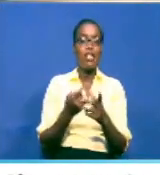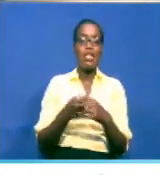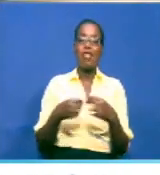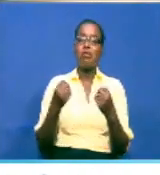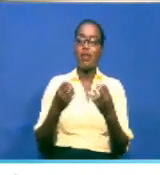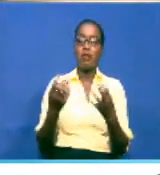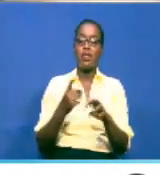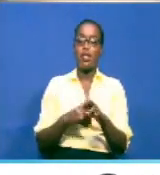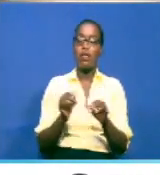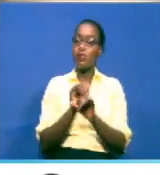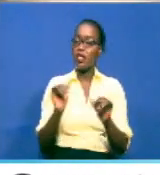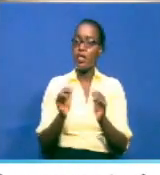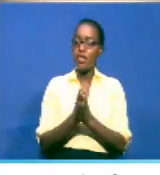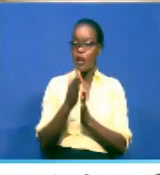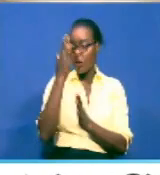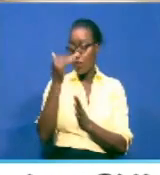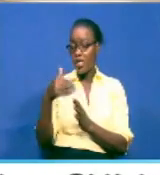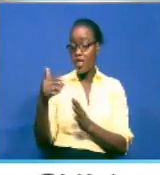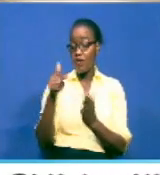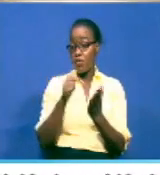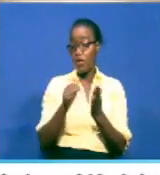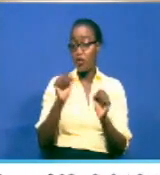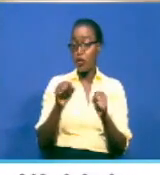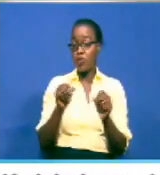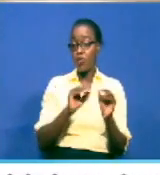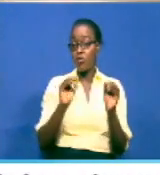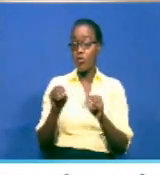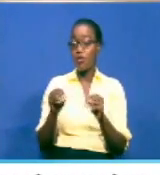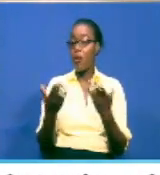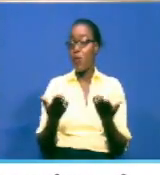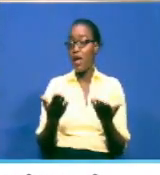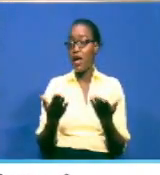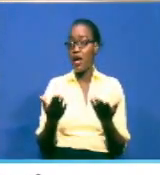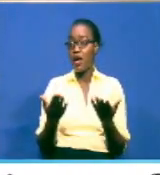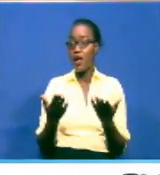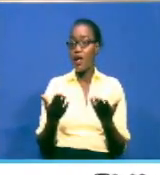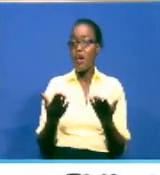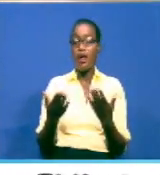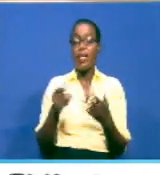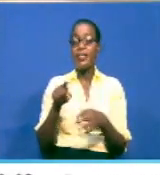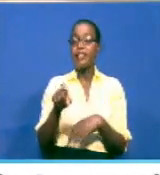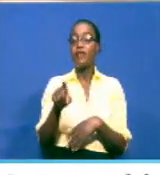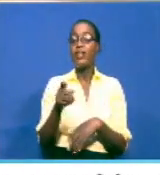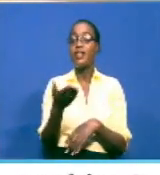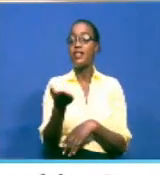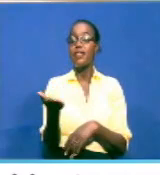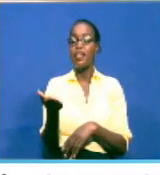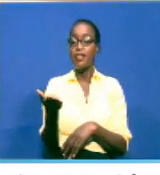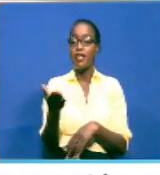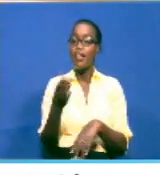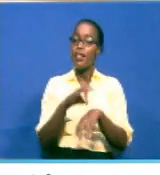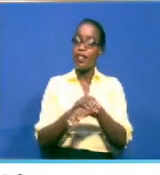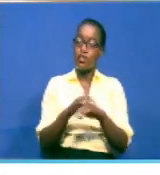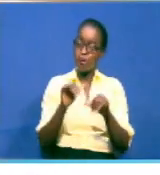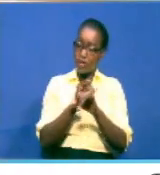cleaning. Because at every point, you might have placed it where an area which is contaminated, so you will just need to clean